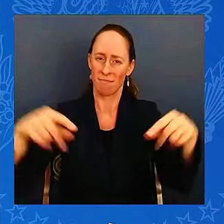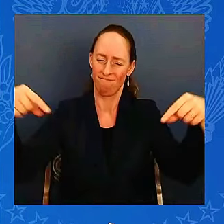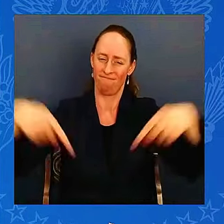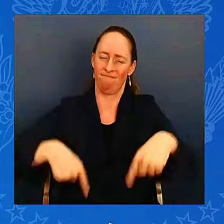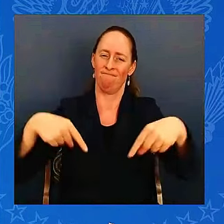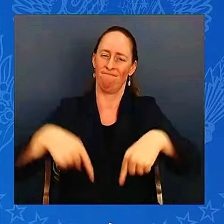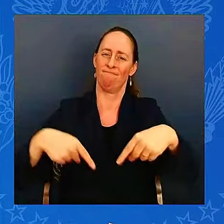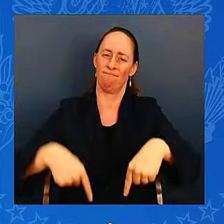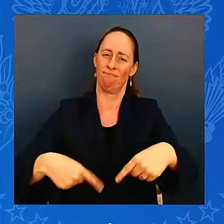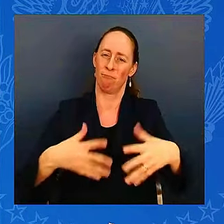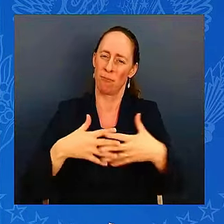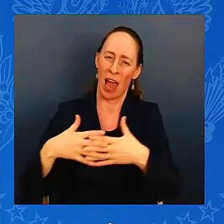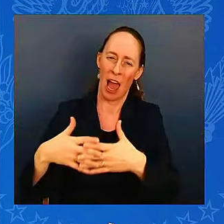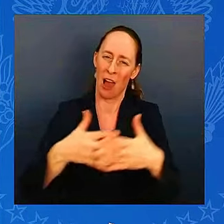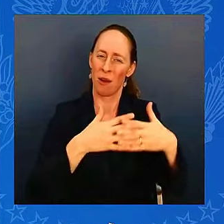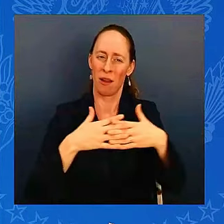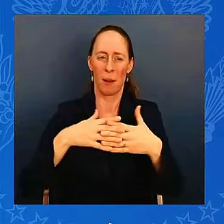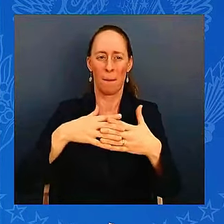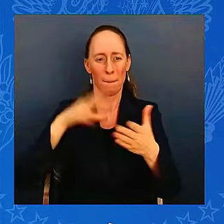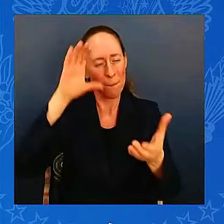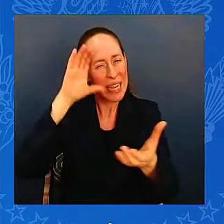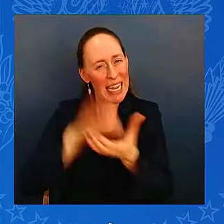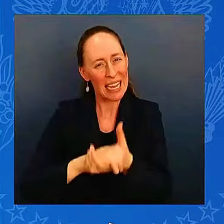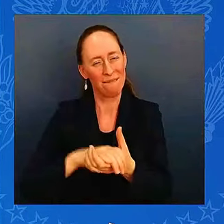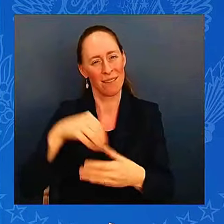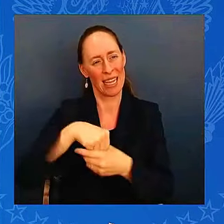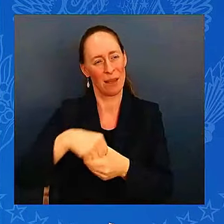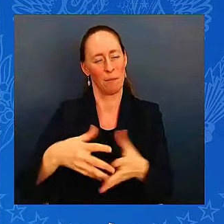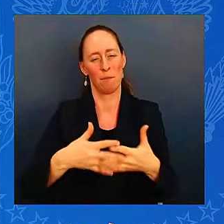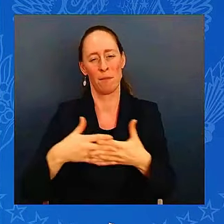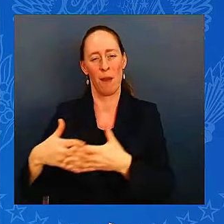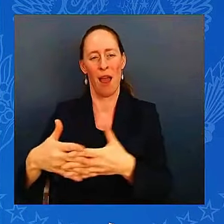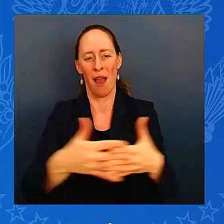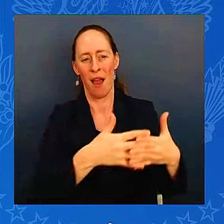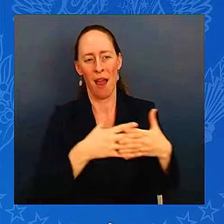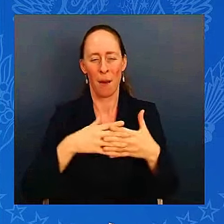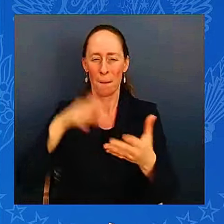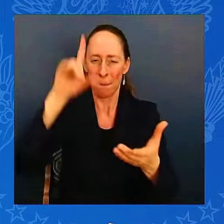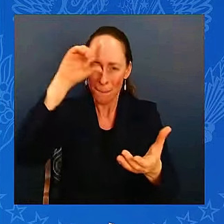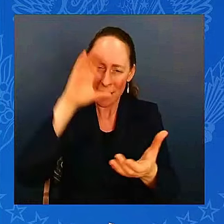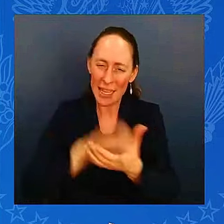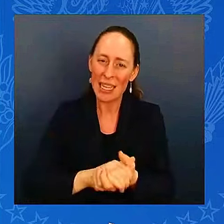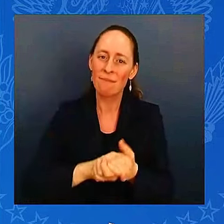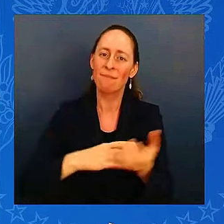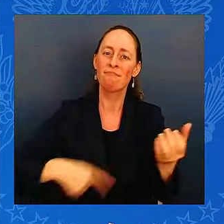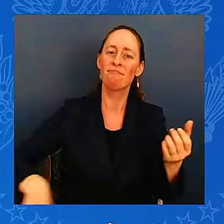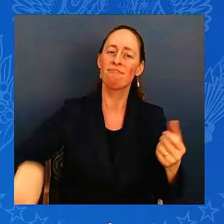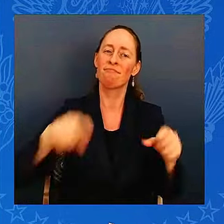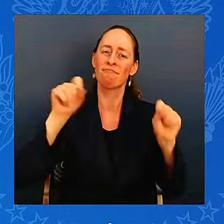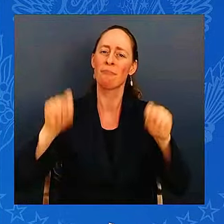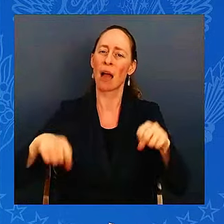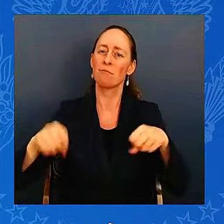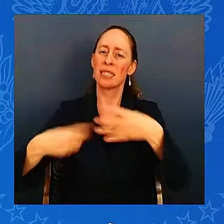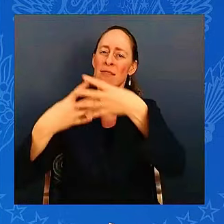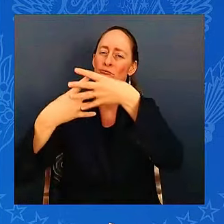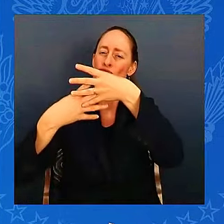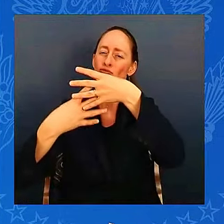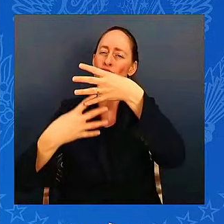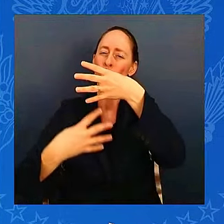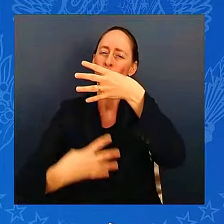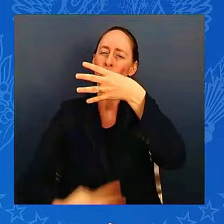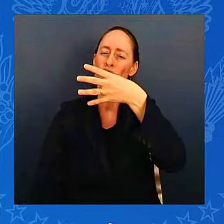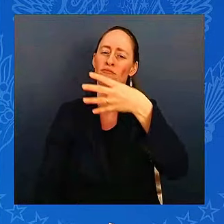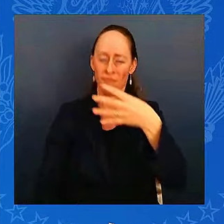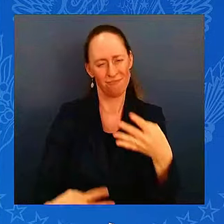possibilities, and share it with the world. That's what I see if I could see all of you when I look at all of you.